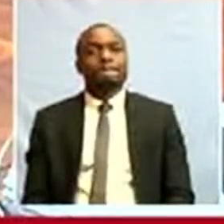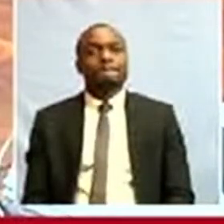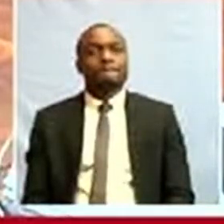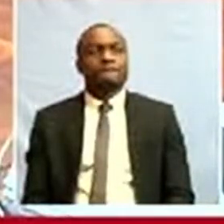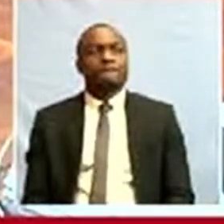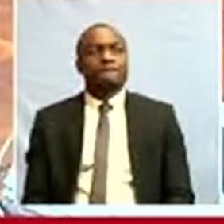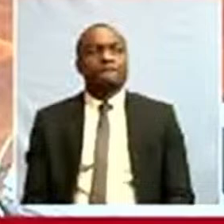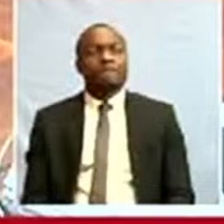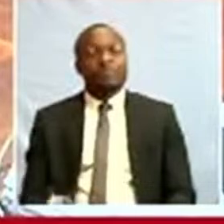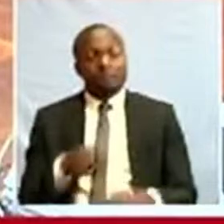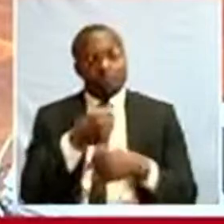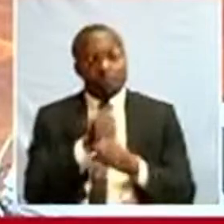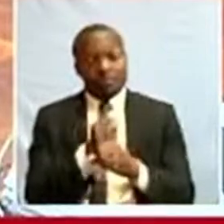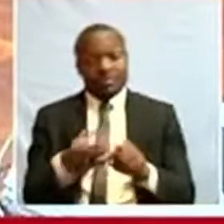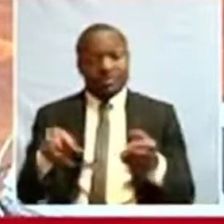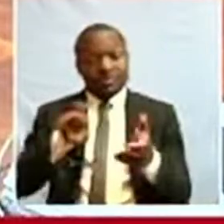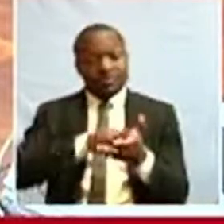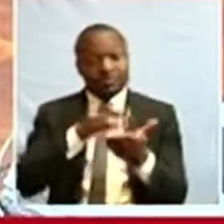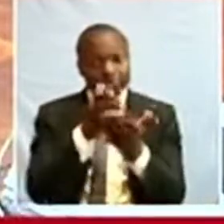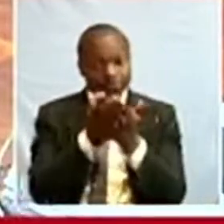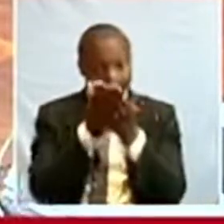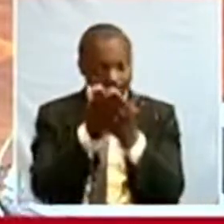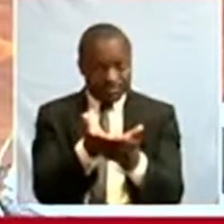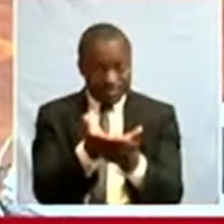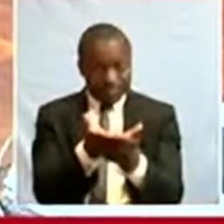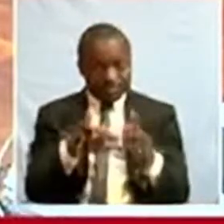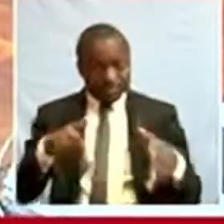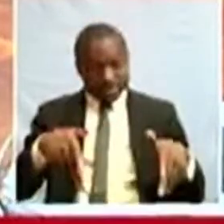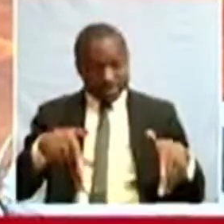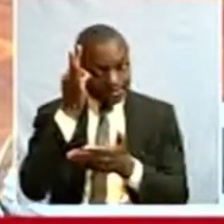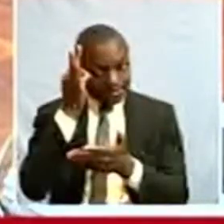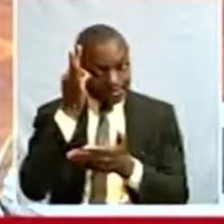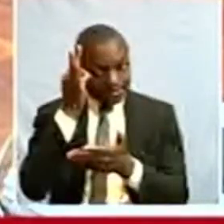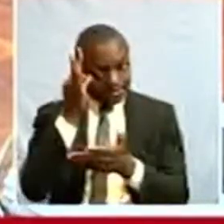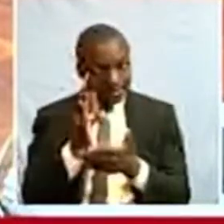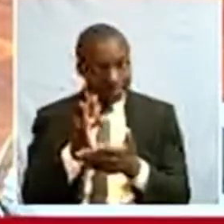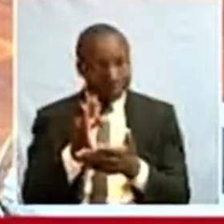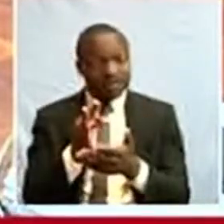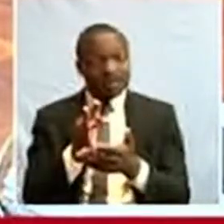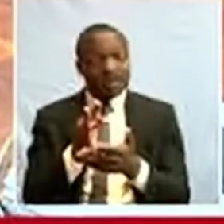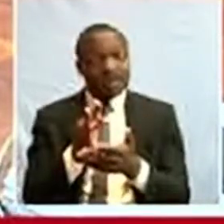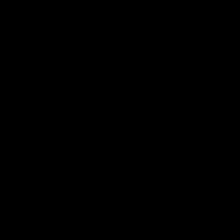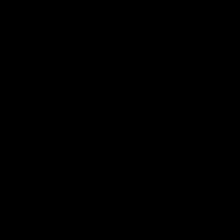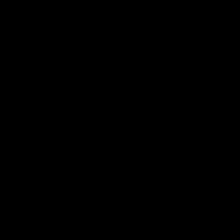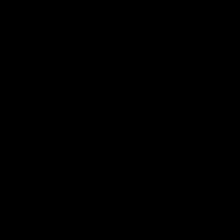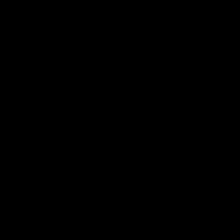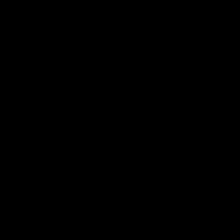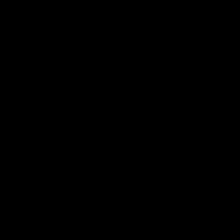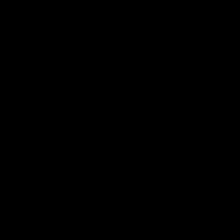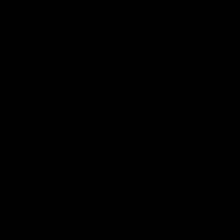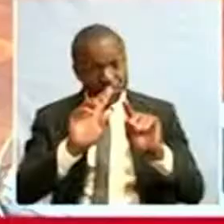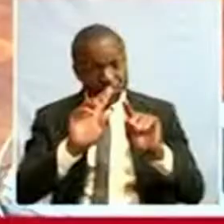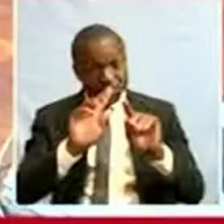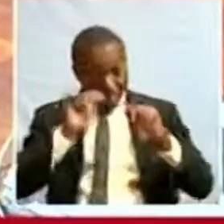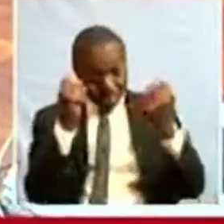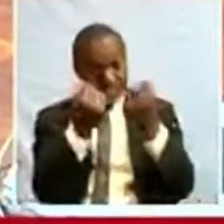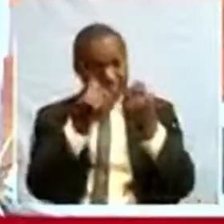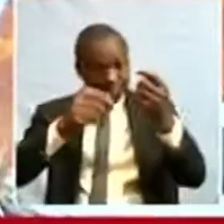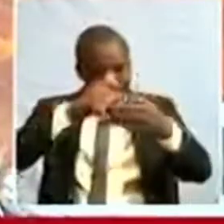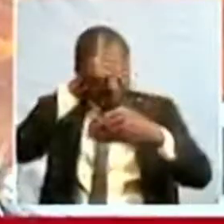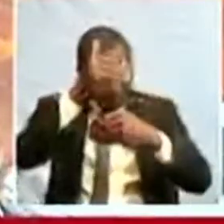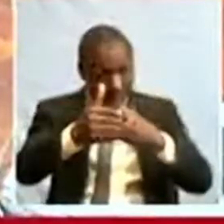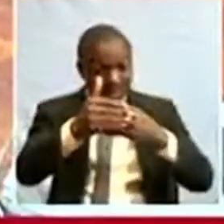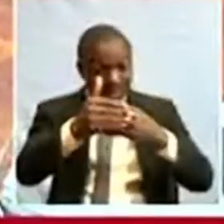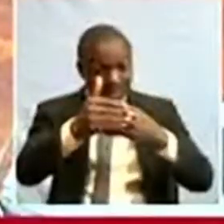to make a resubmission, and I'll allow the clerk just to run your team outside on how you can do the